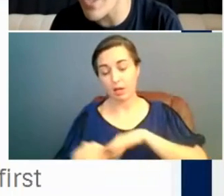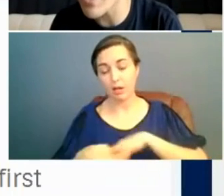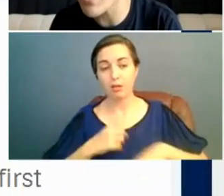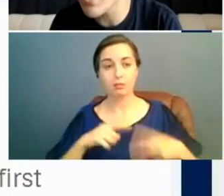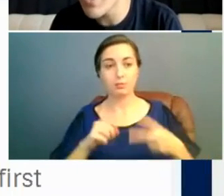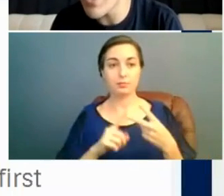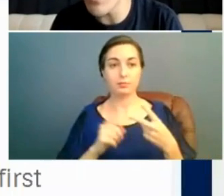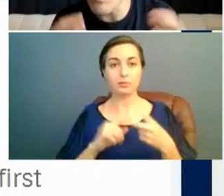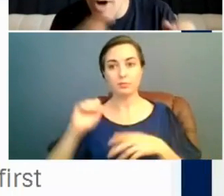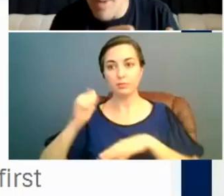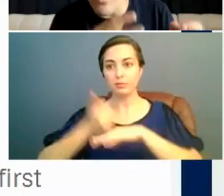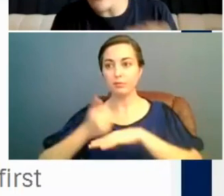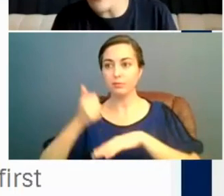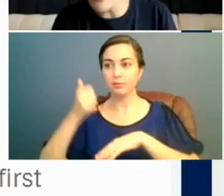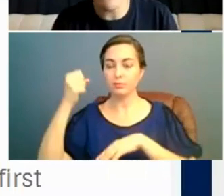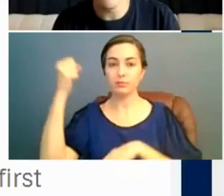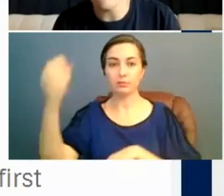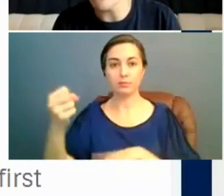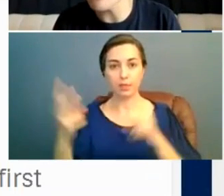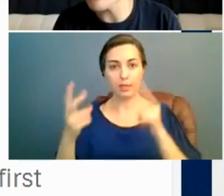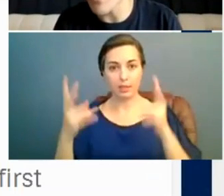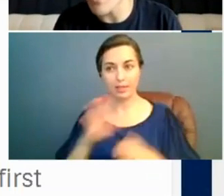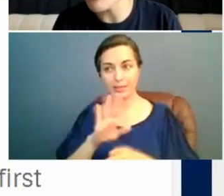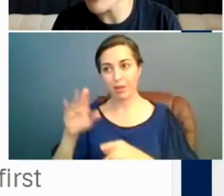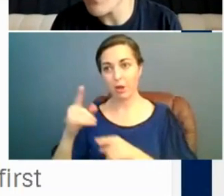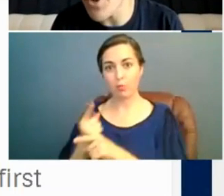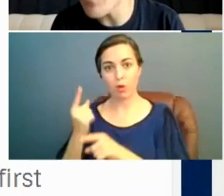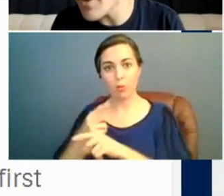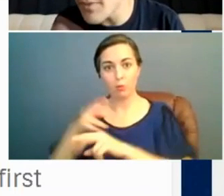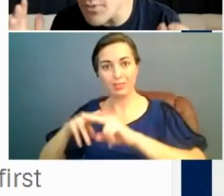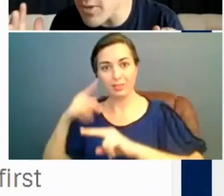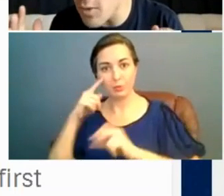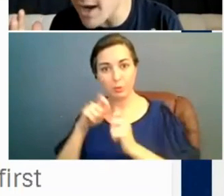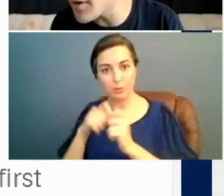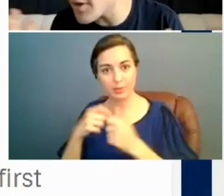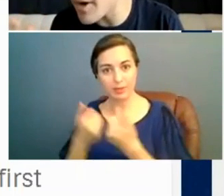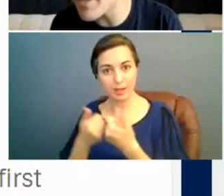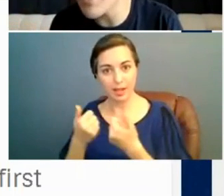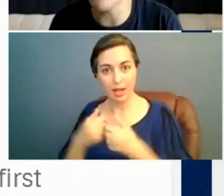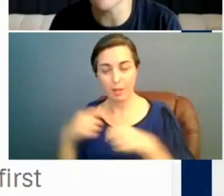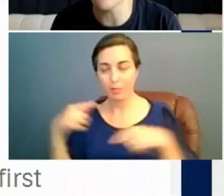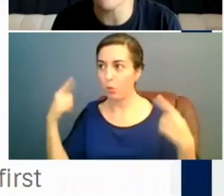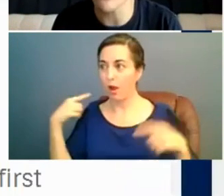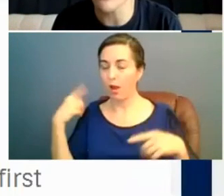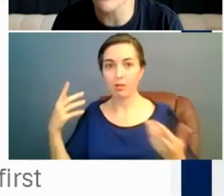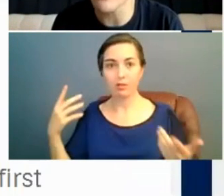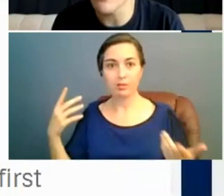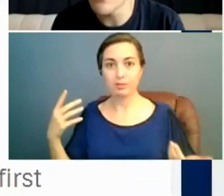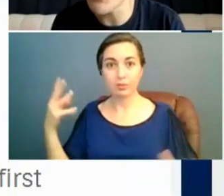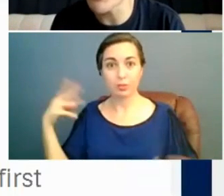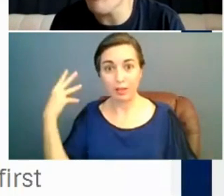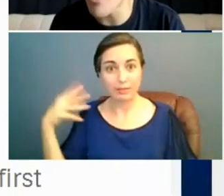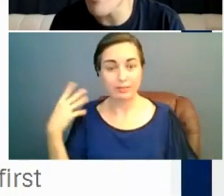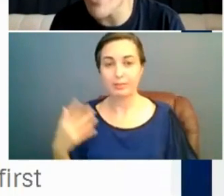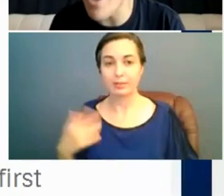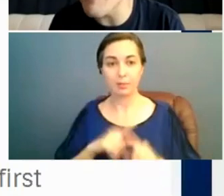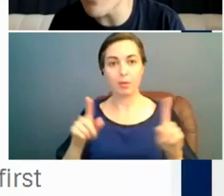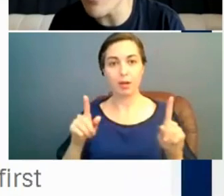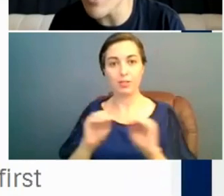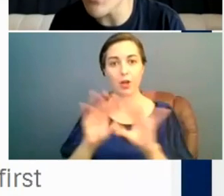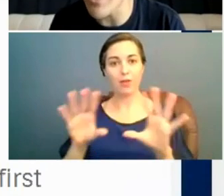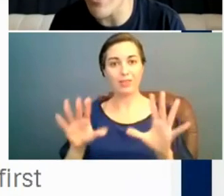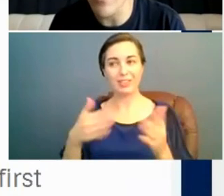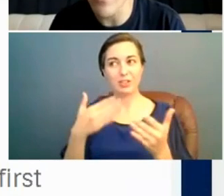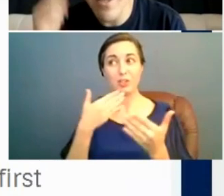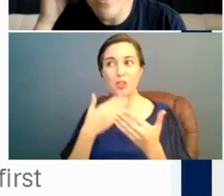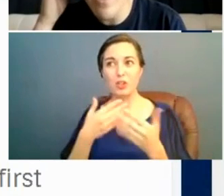place guests in their proper seat for certain games. So It was really wild and crazy, but it's a good problem to have when your